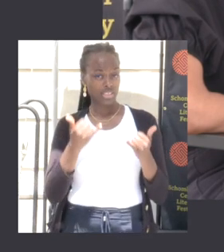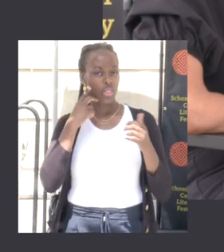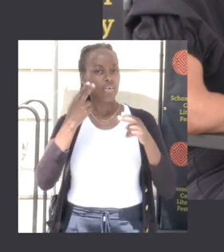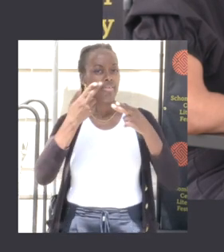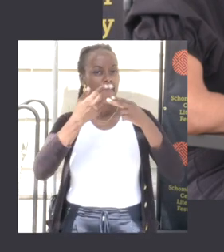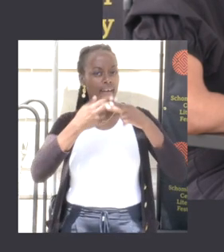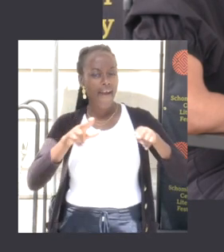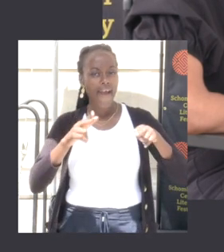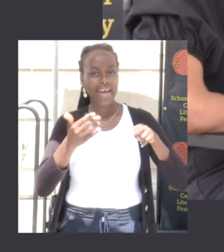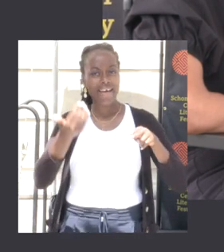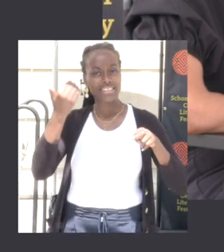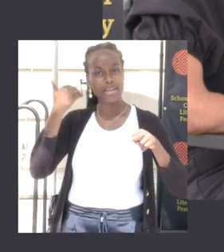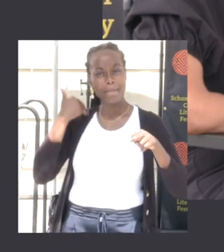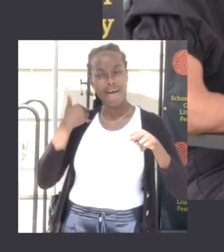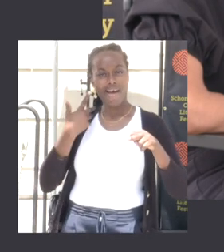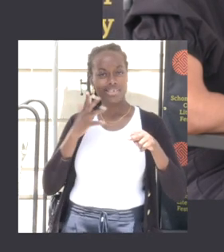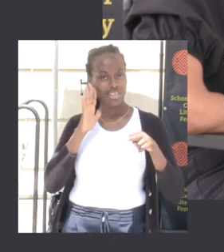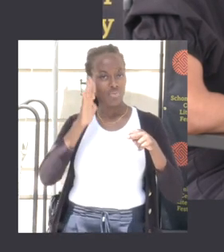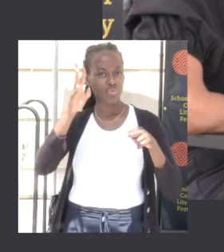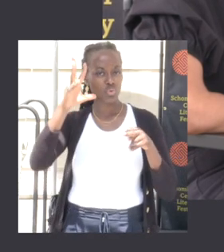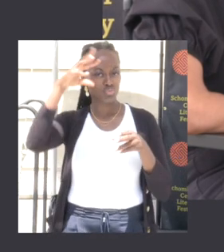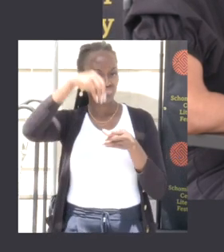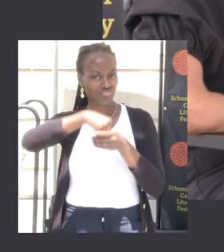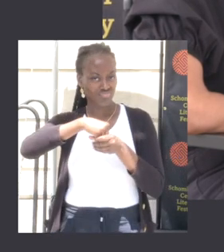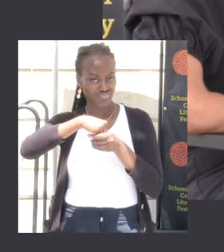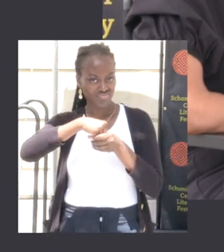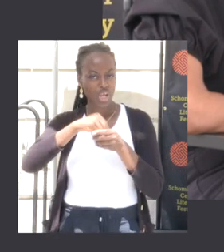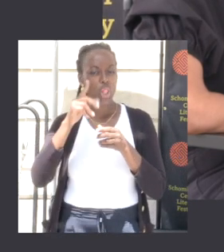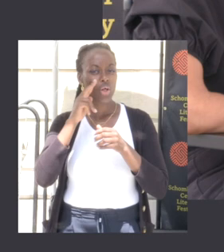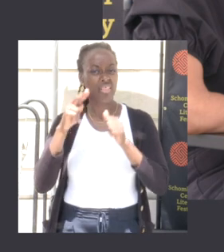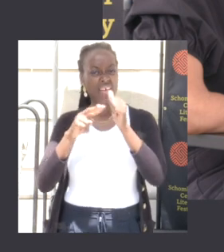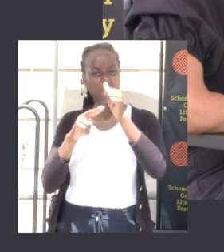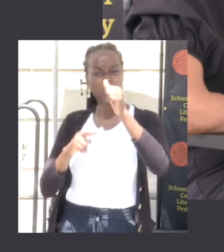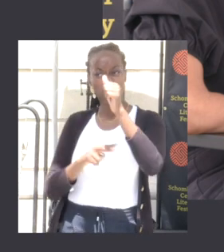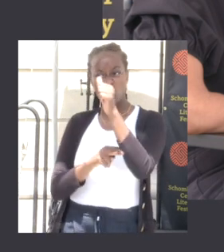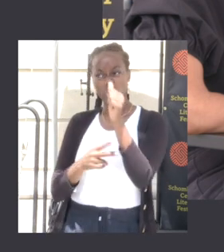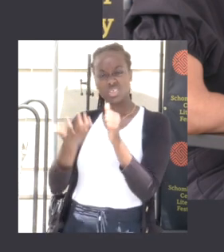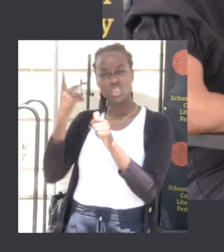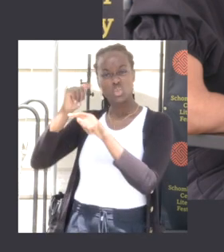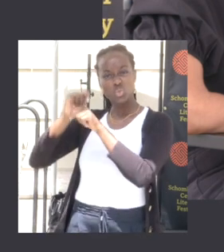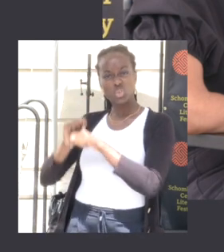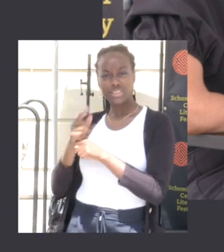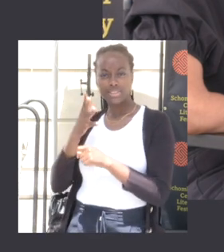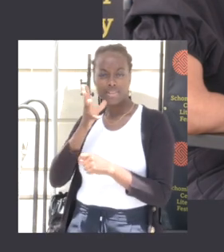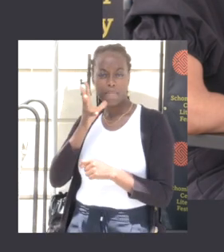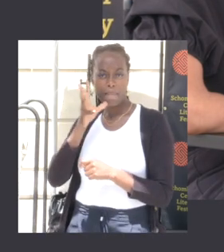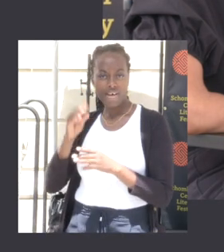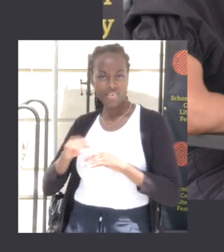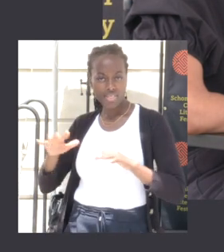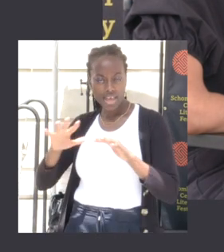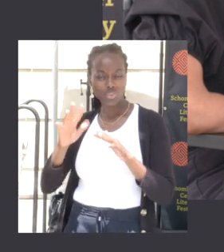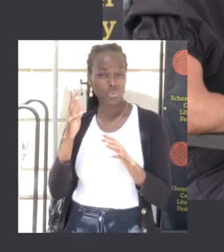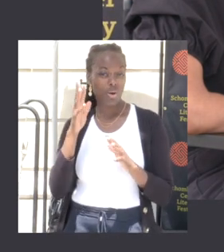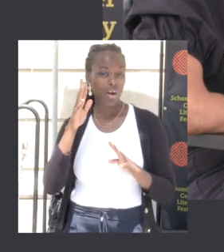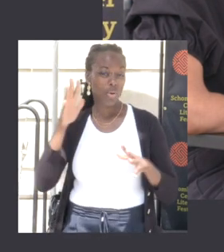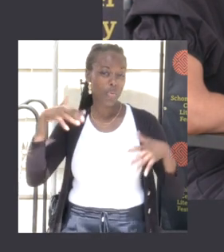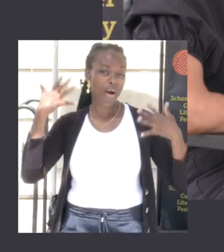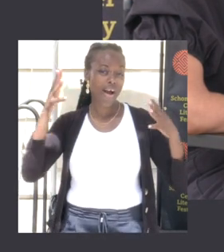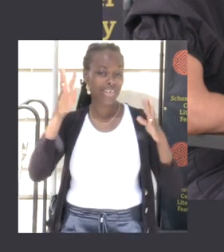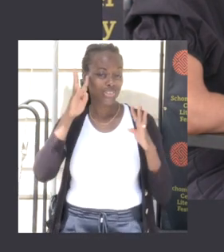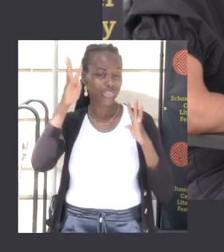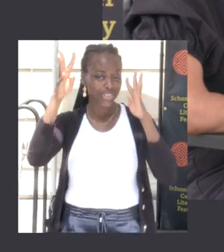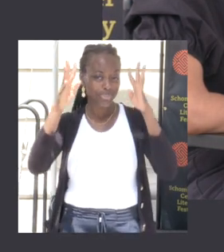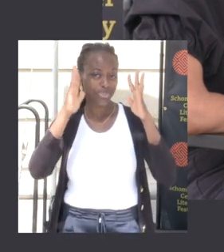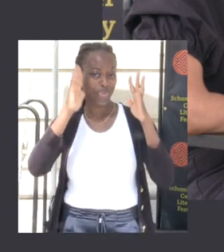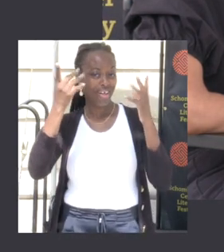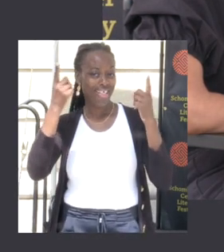food represents a bridge from our ties to traditions in the motherland to our wildest dreams that will manifest in the future. Black food is meant to